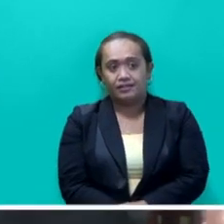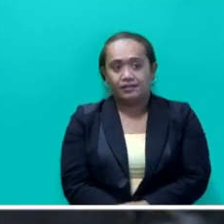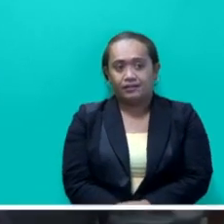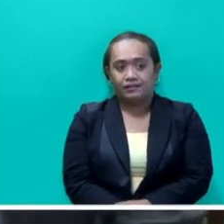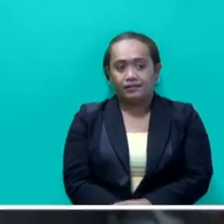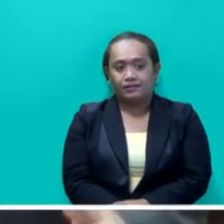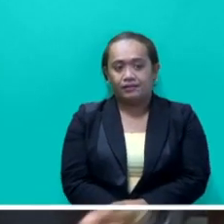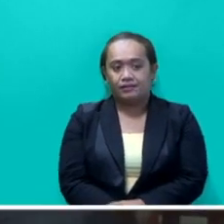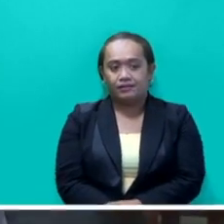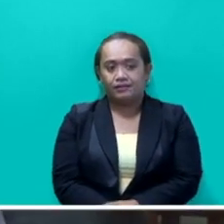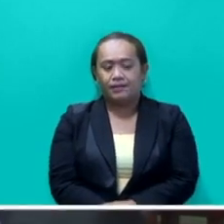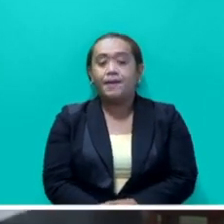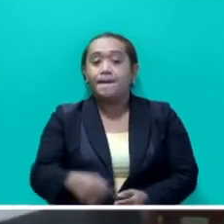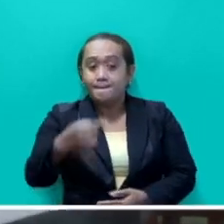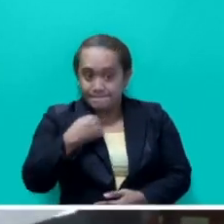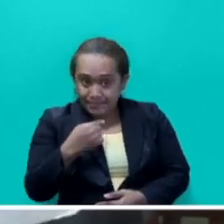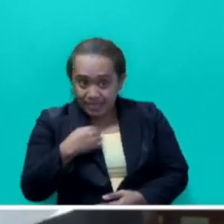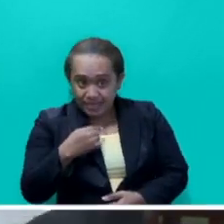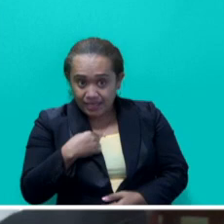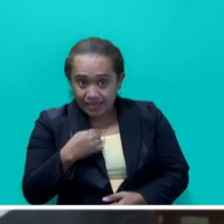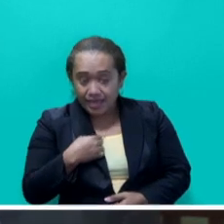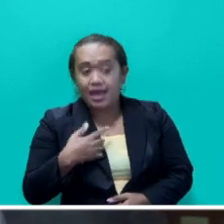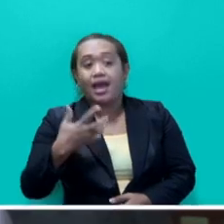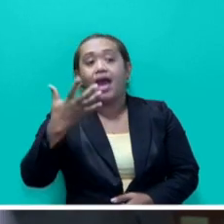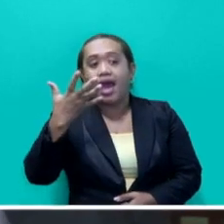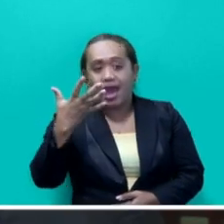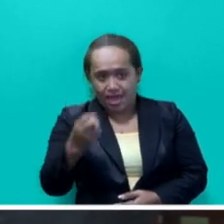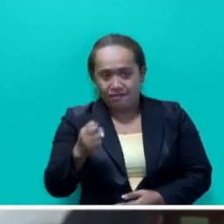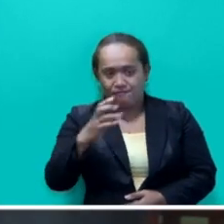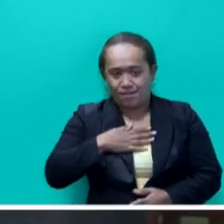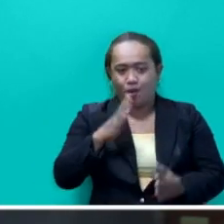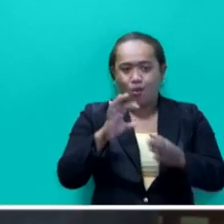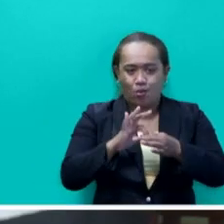lessee. I've got my lease documents here.